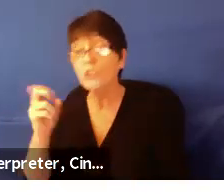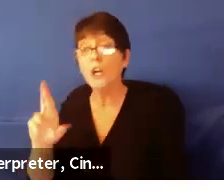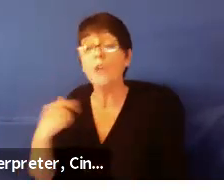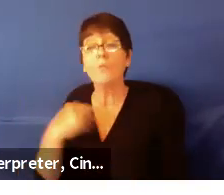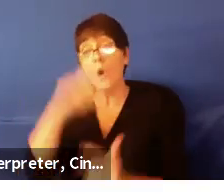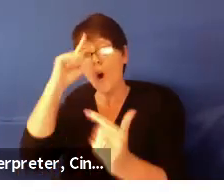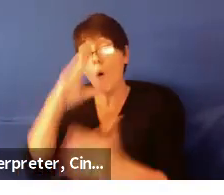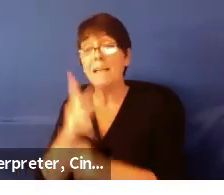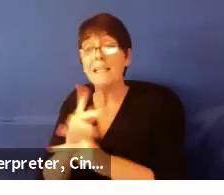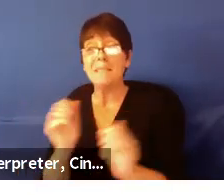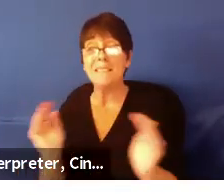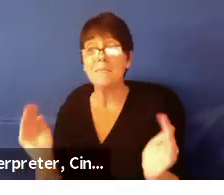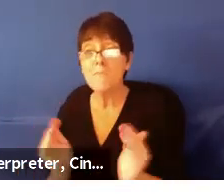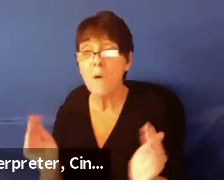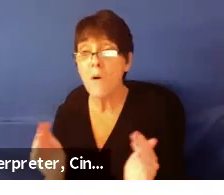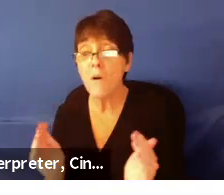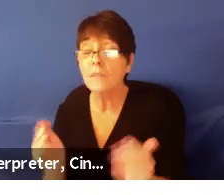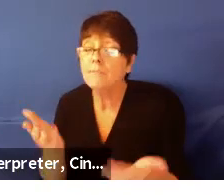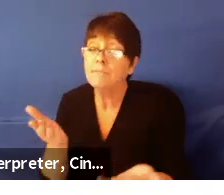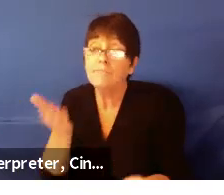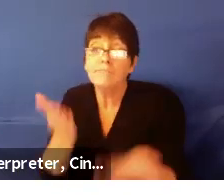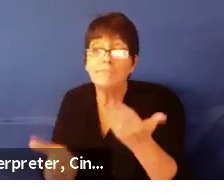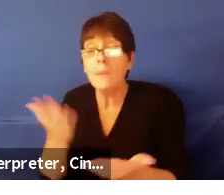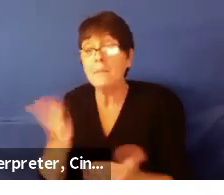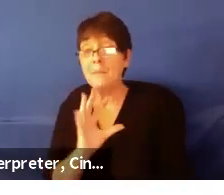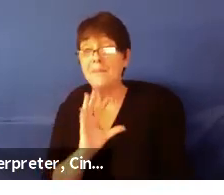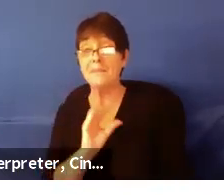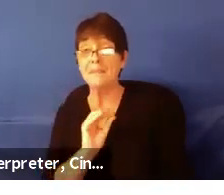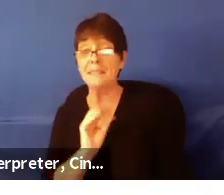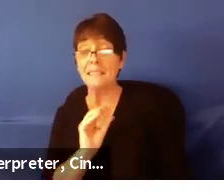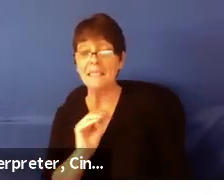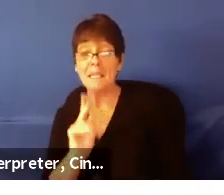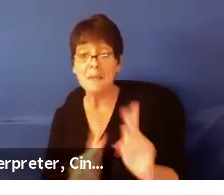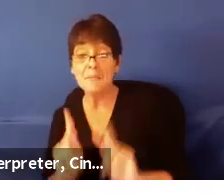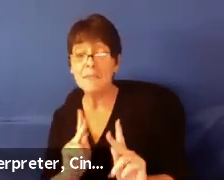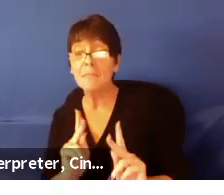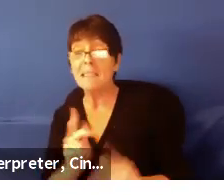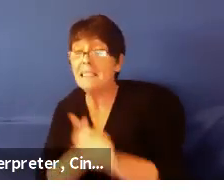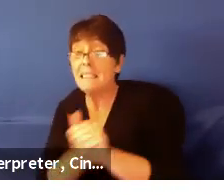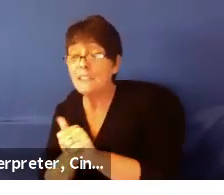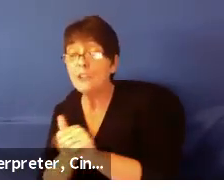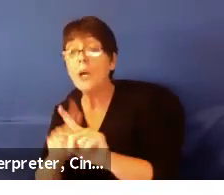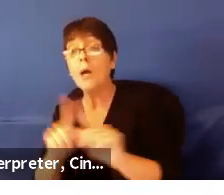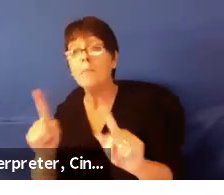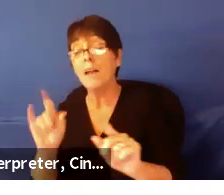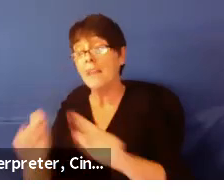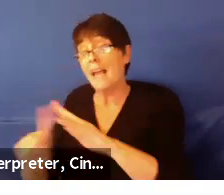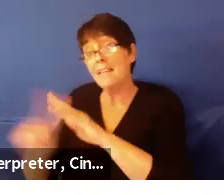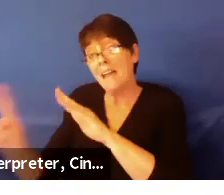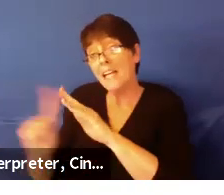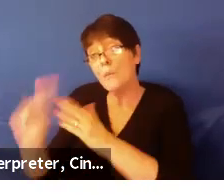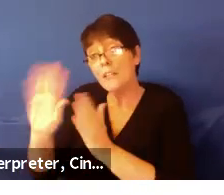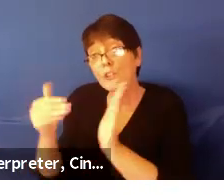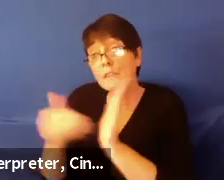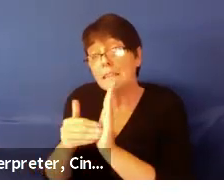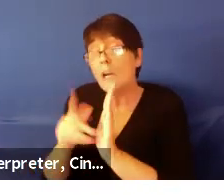them small, probably to 50 people each. But evacuation centers